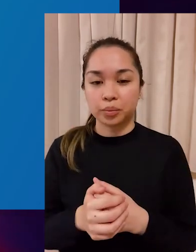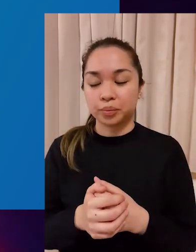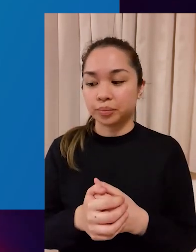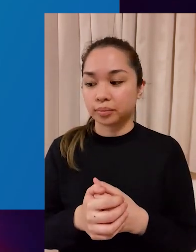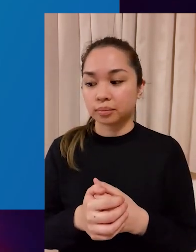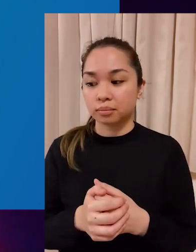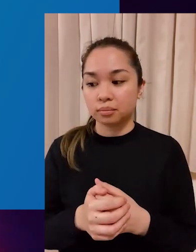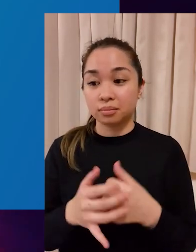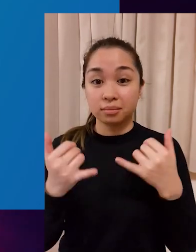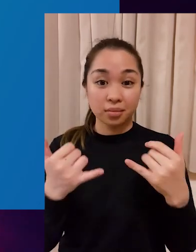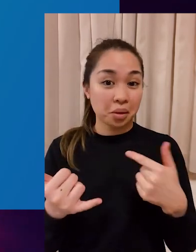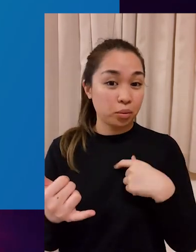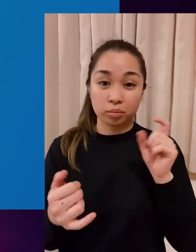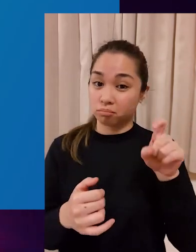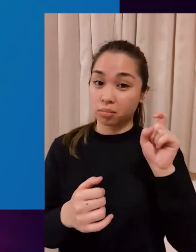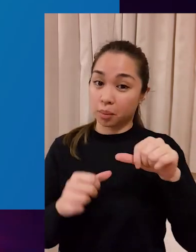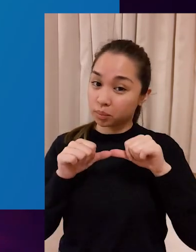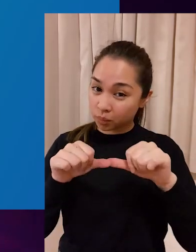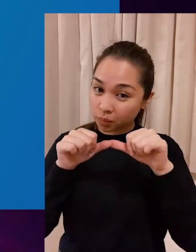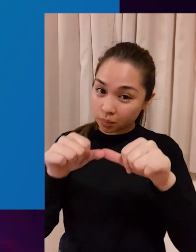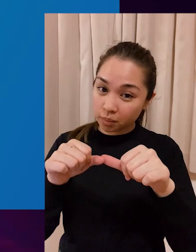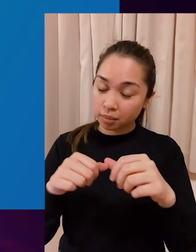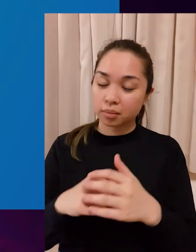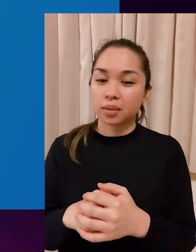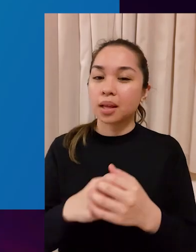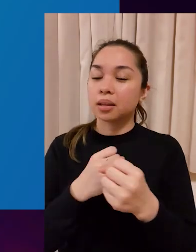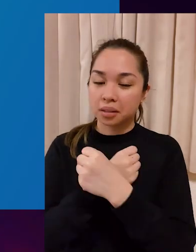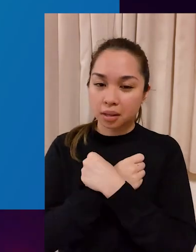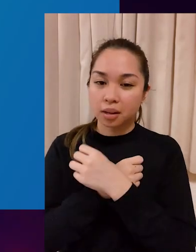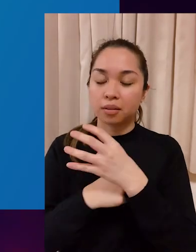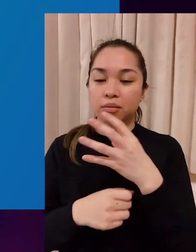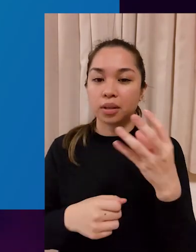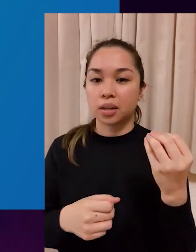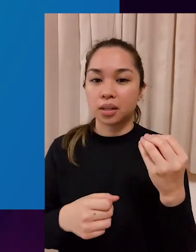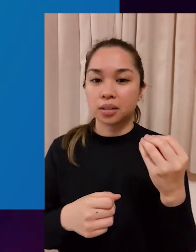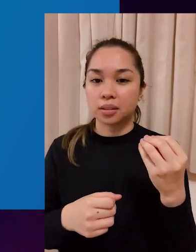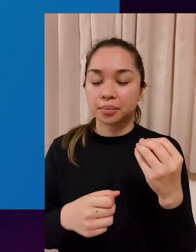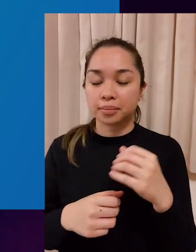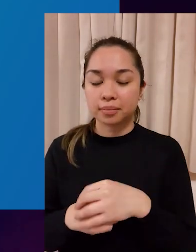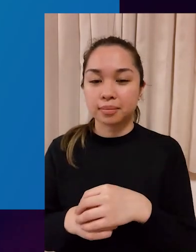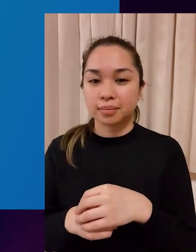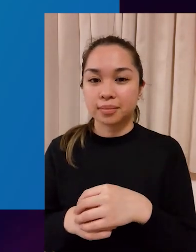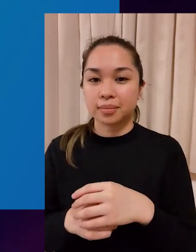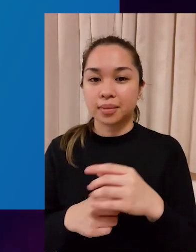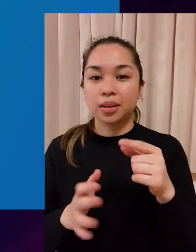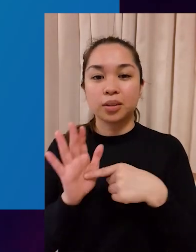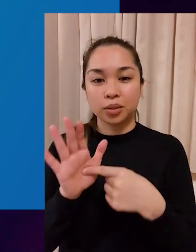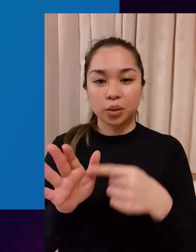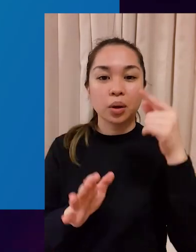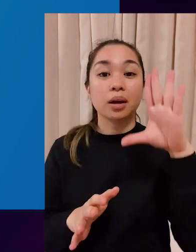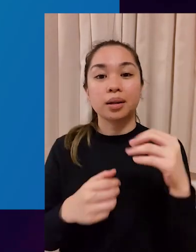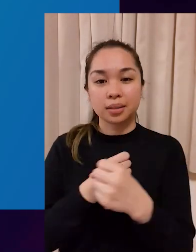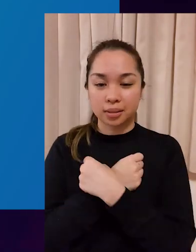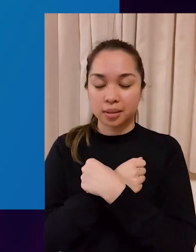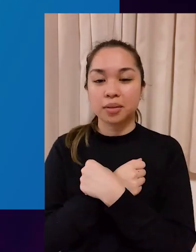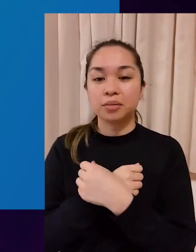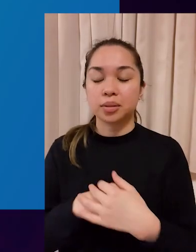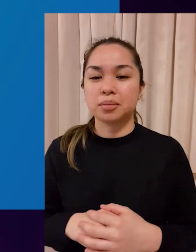yun, during this time, so tuloy-tuloy lang dapat tayo sa love sa ating ni Lord sa